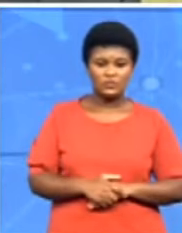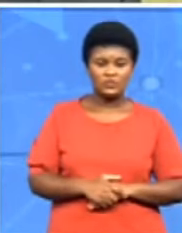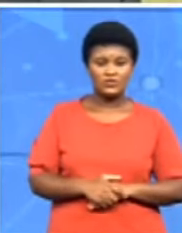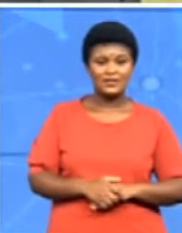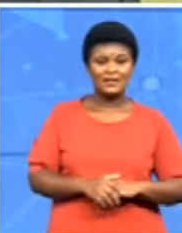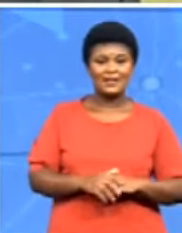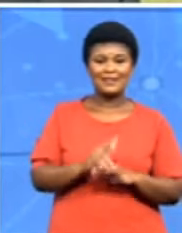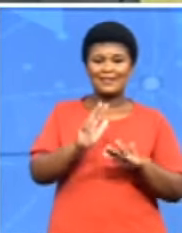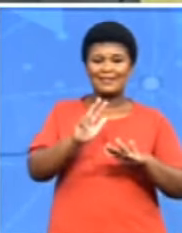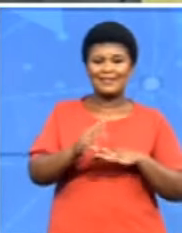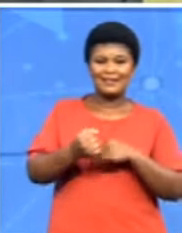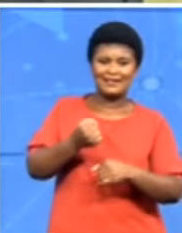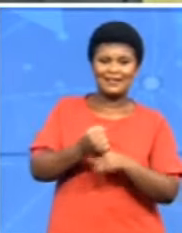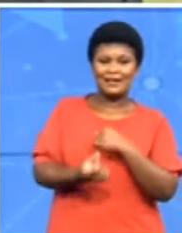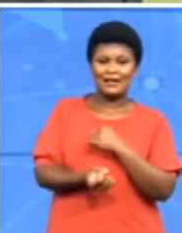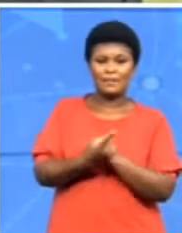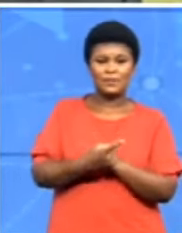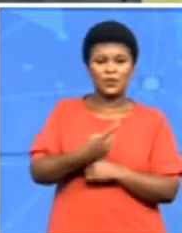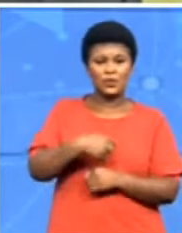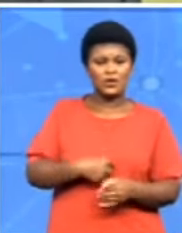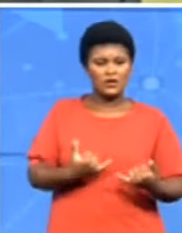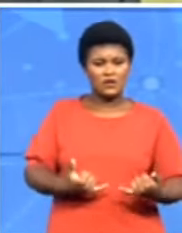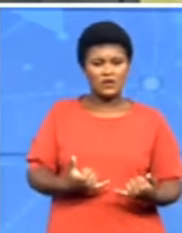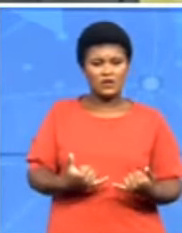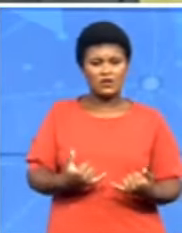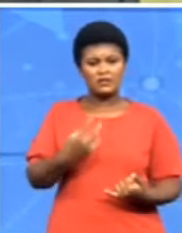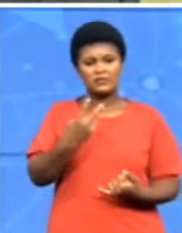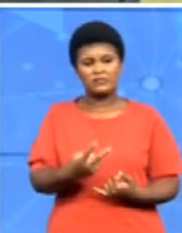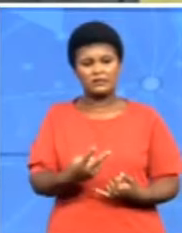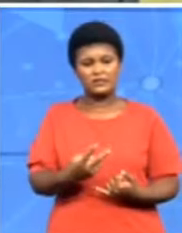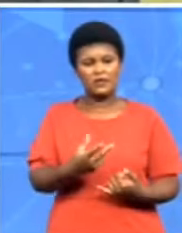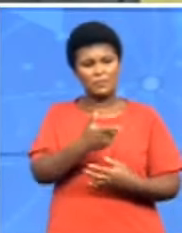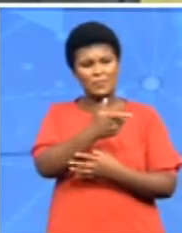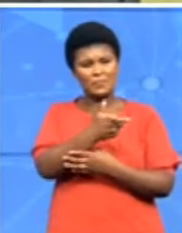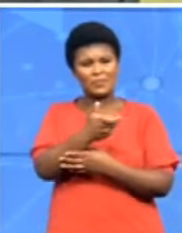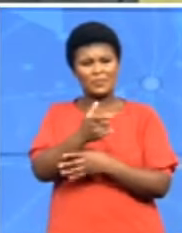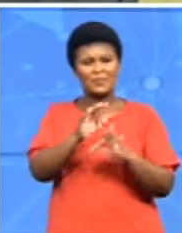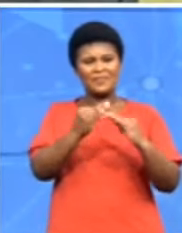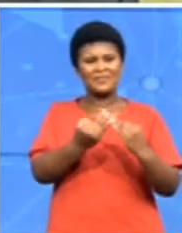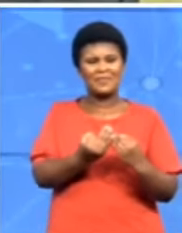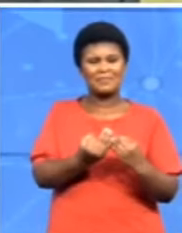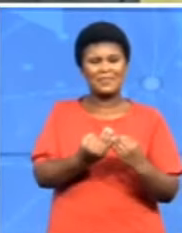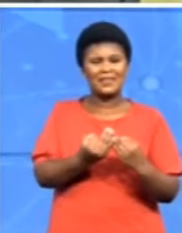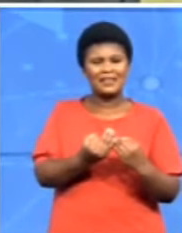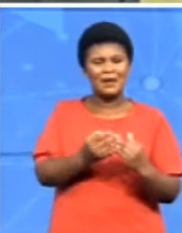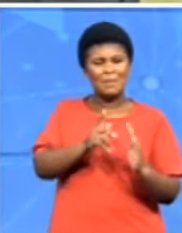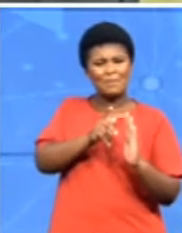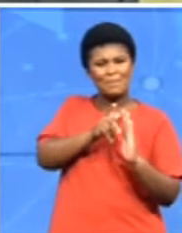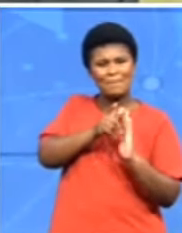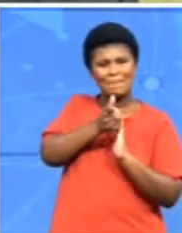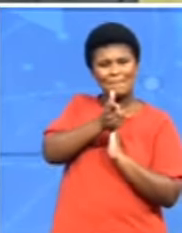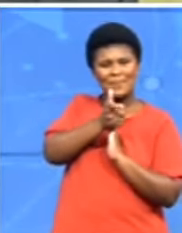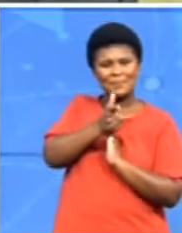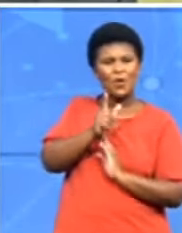you just come and destroy a family, kill an old woman who cannot do anything to protect